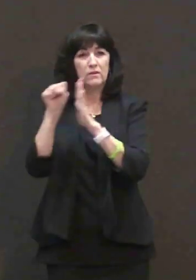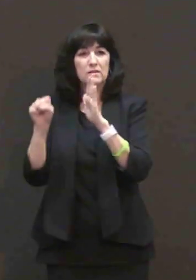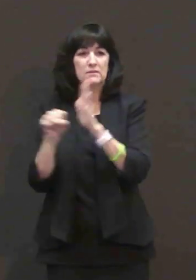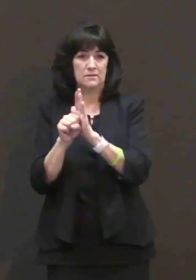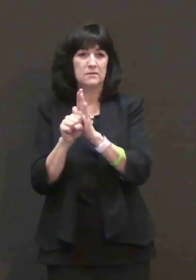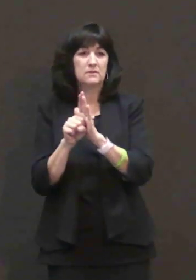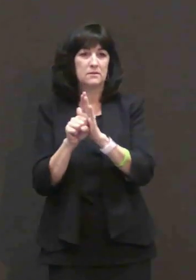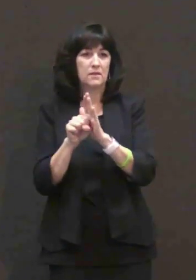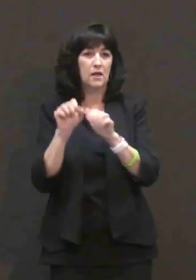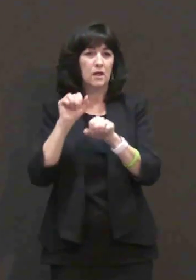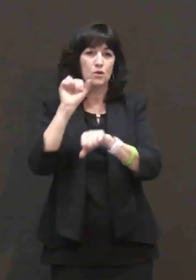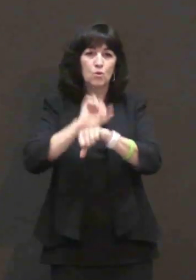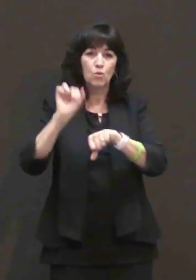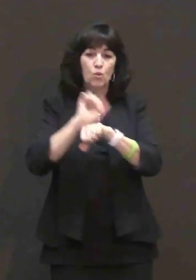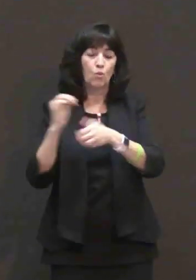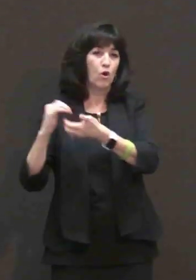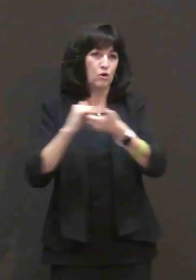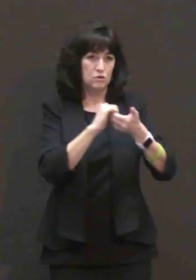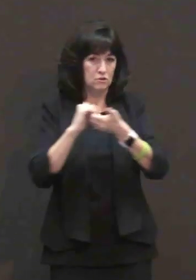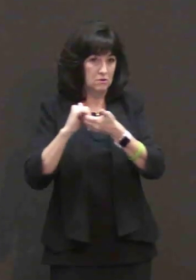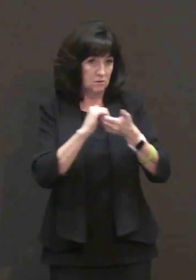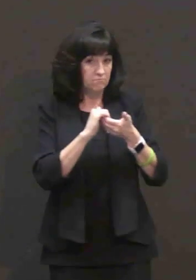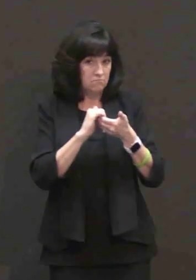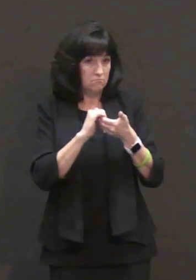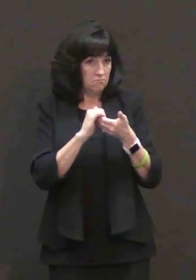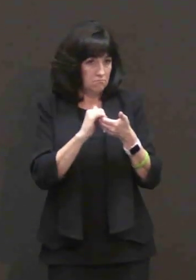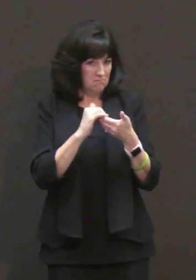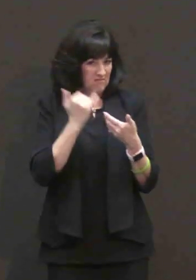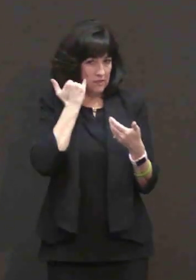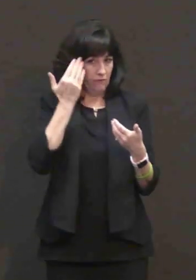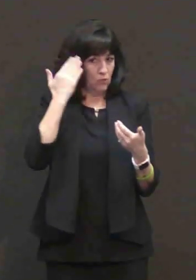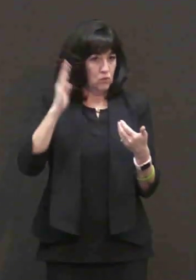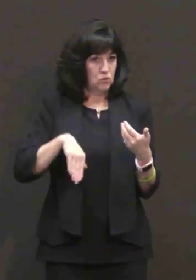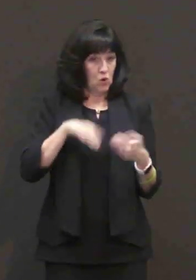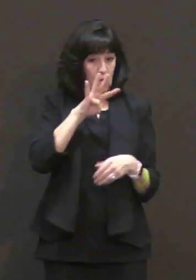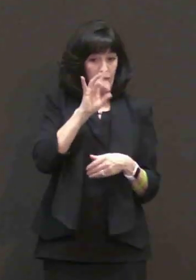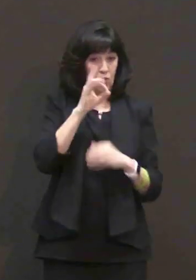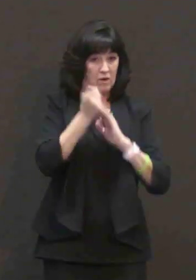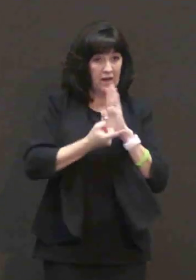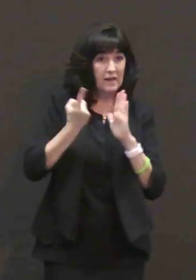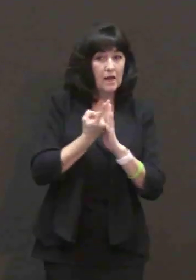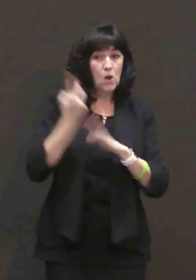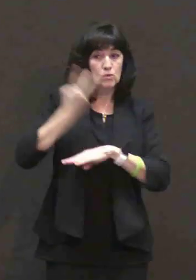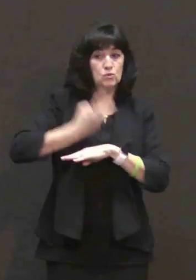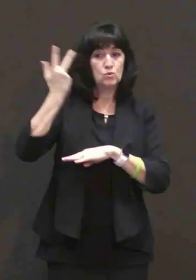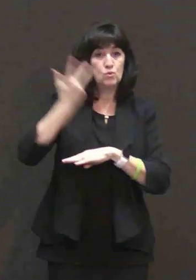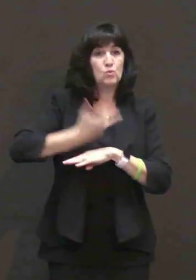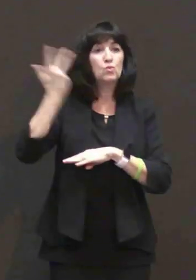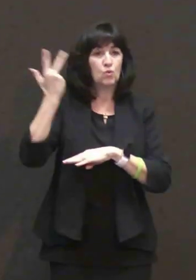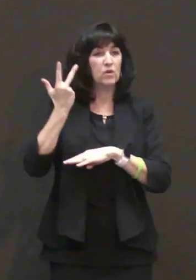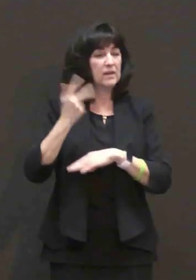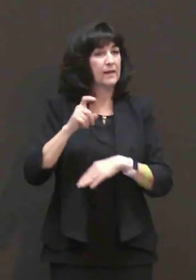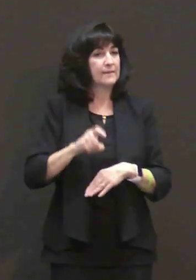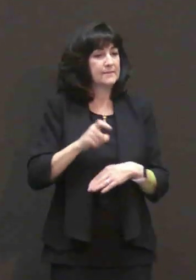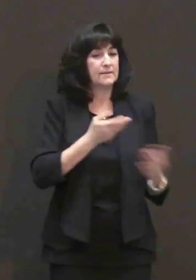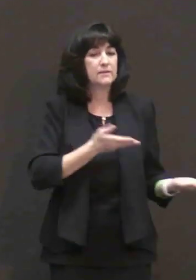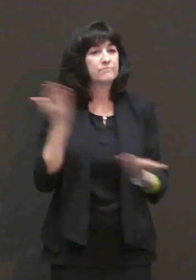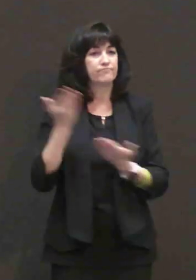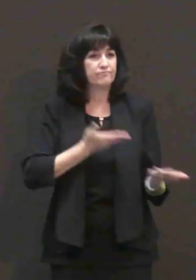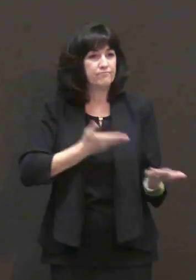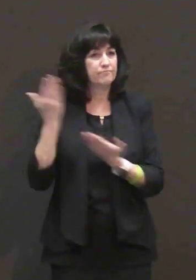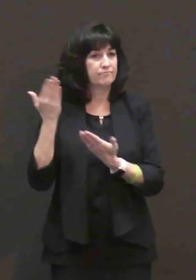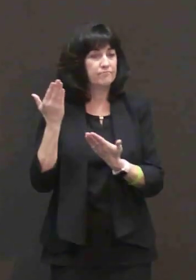hey, in 48 hours or in 2-3 days, we're going to probably need some help and get some people out of here. And that's a moving target. We can't tell you exactly